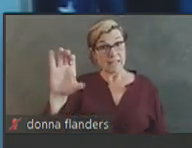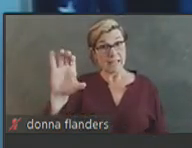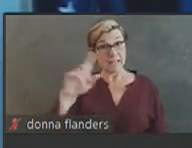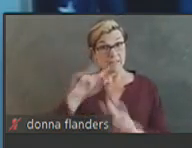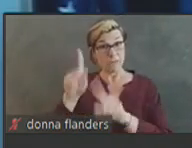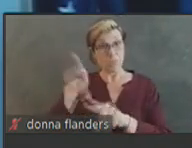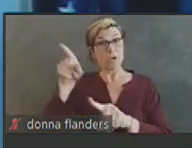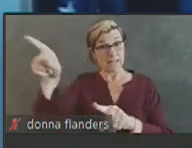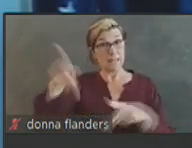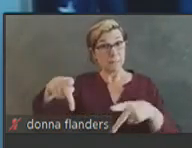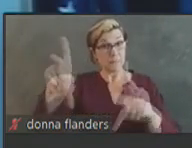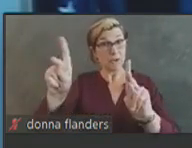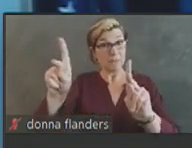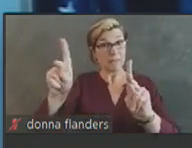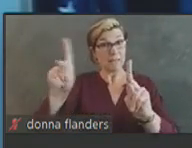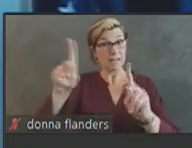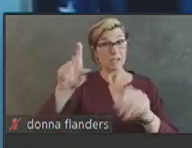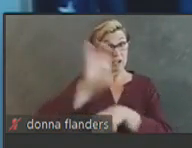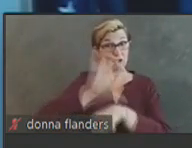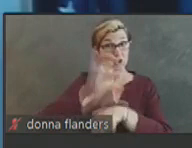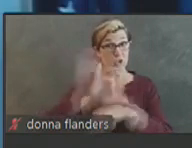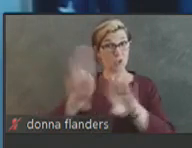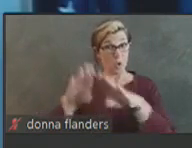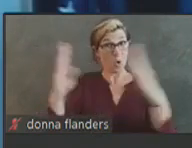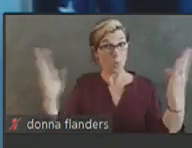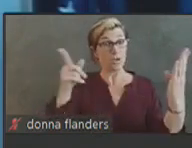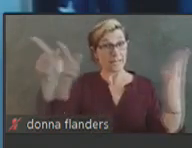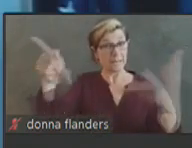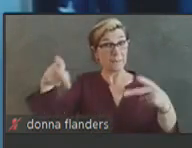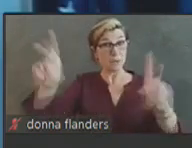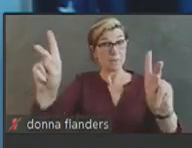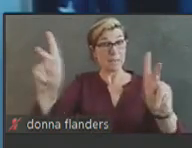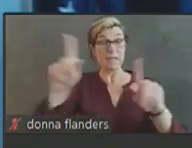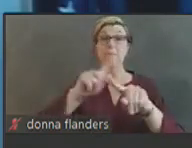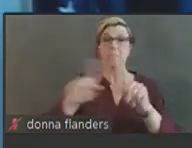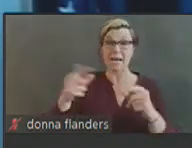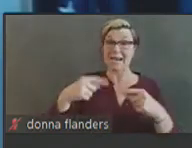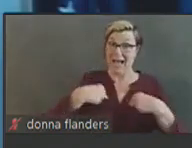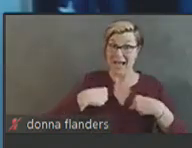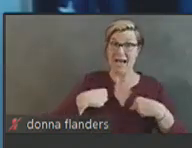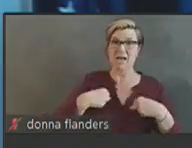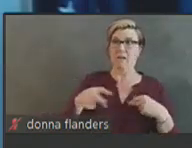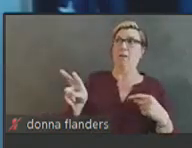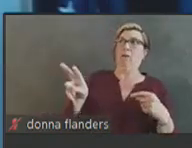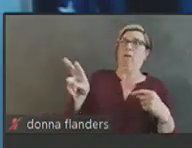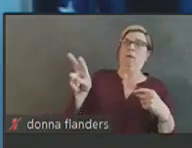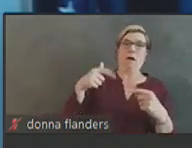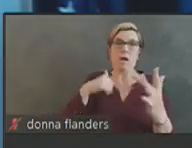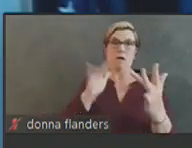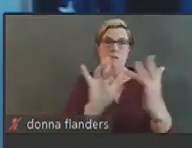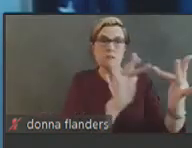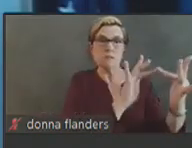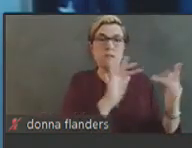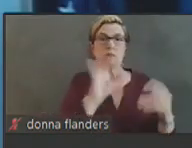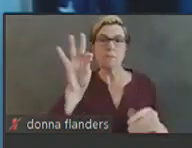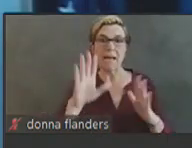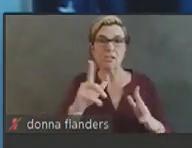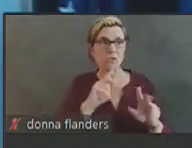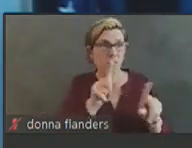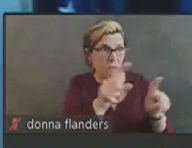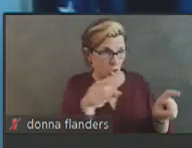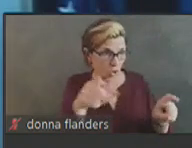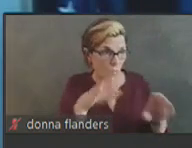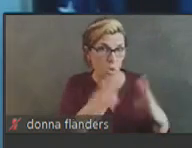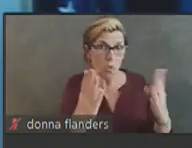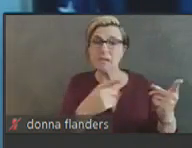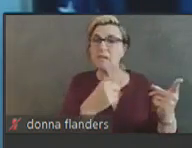reopen, the ministers and pastors I've talked to have decided to remain closed, to continue